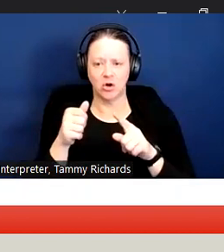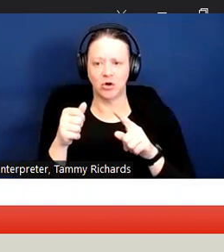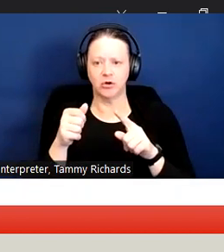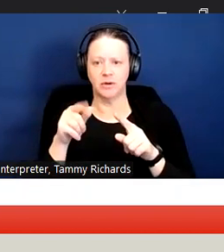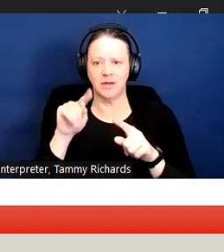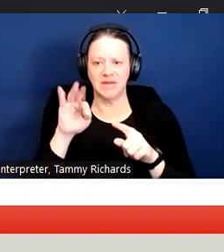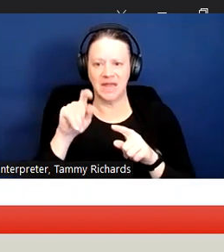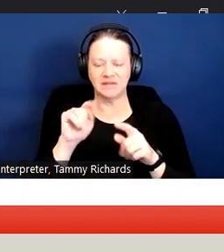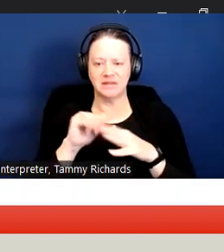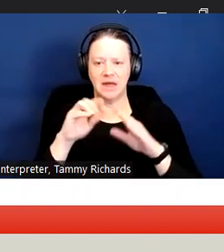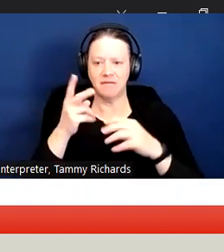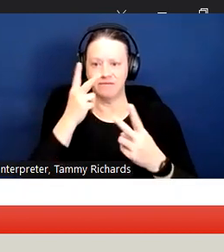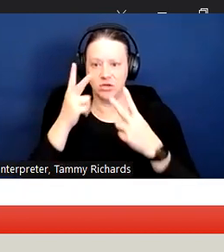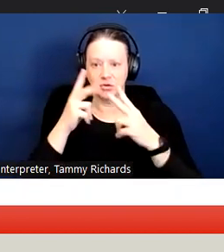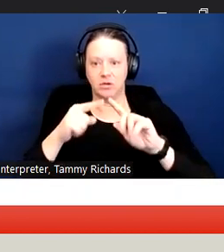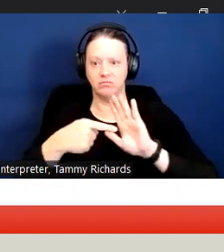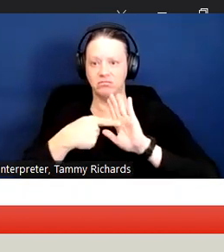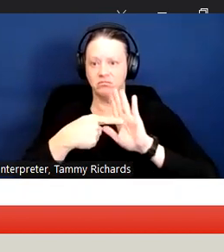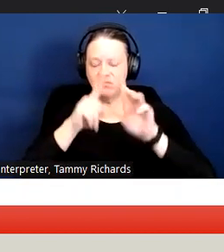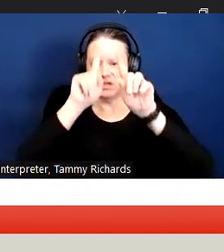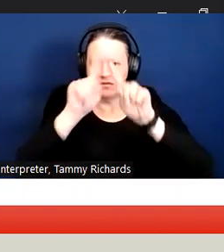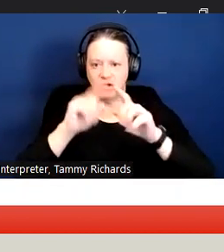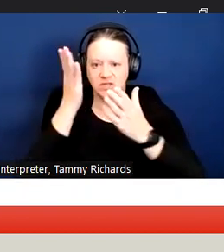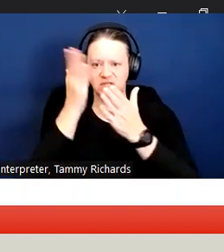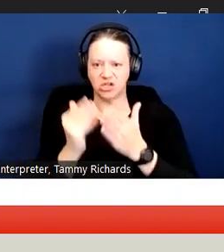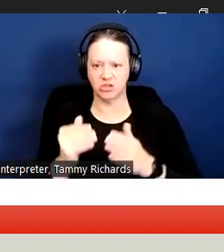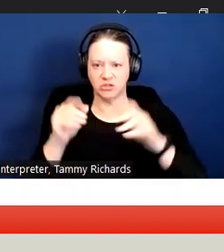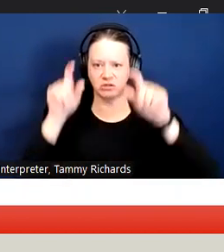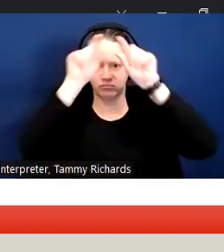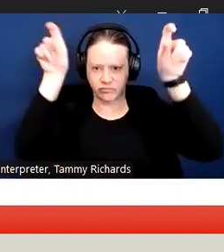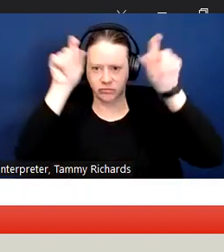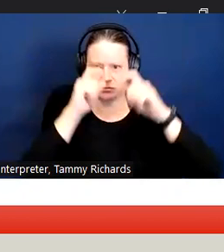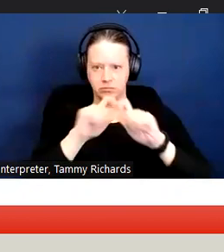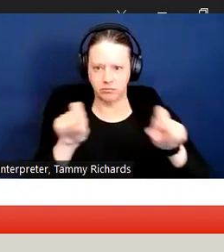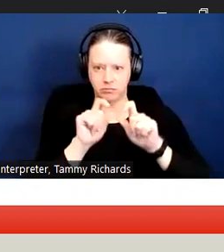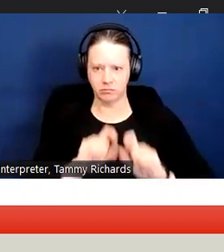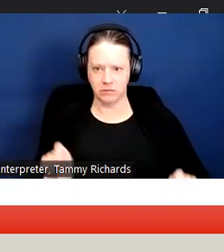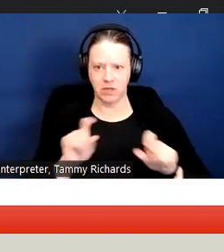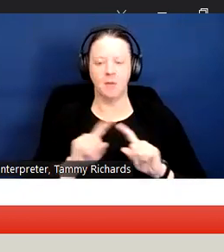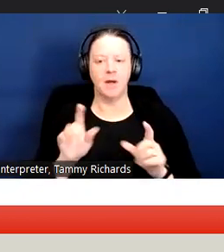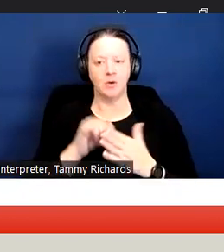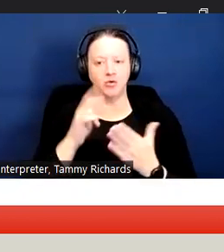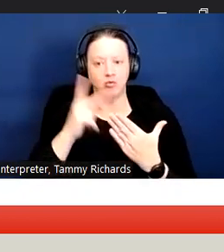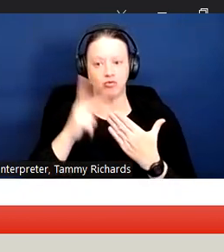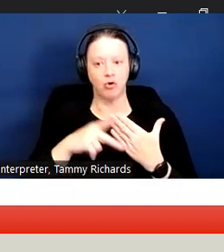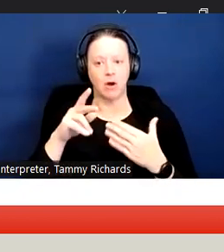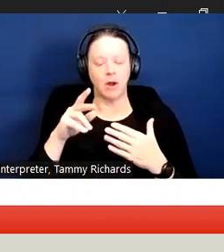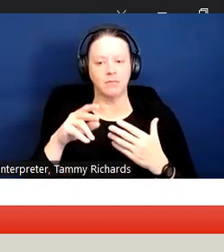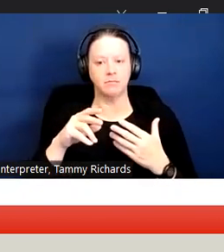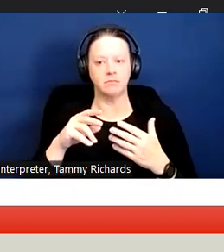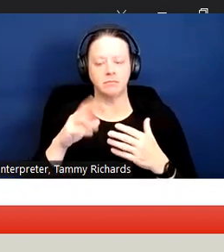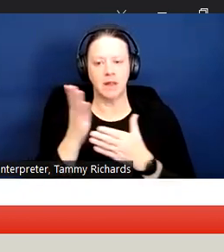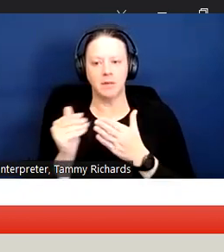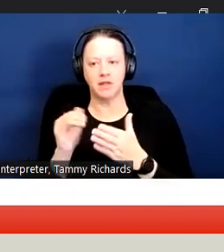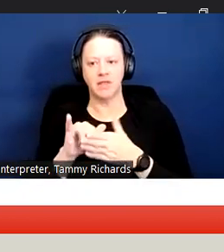visually distinguishes sections from each other. But there's a programmatic element to that that acts as bookmarks. So